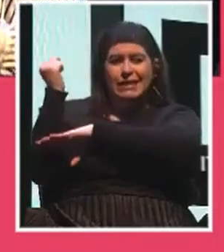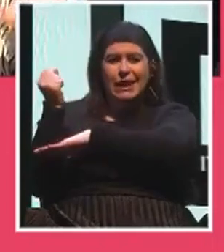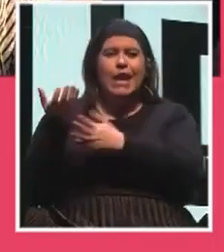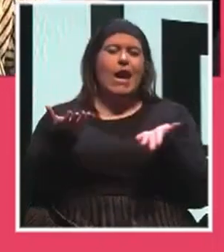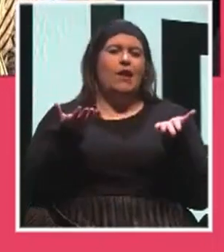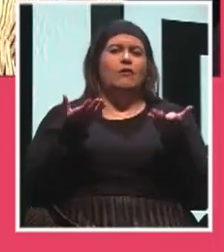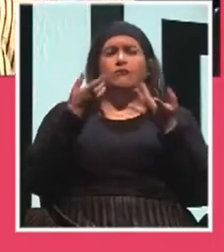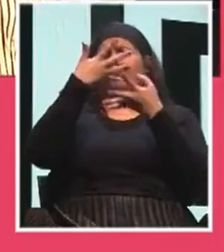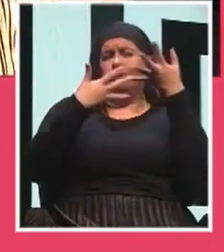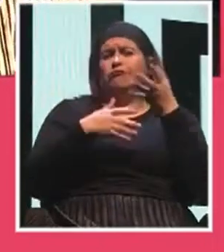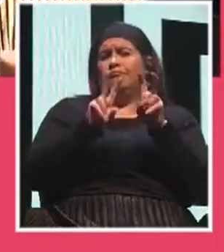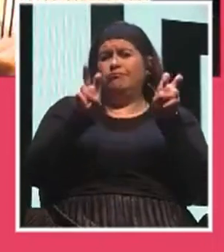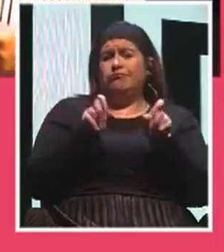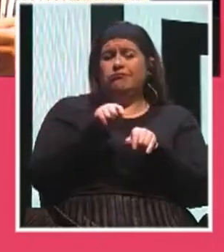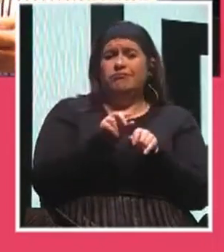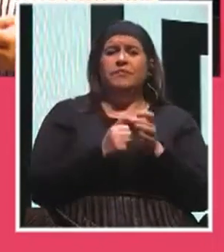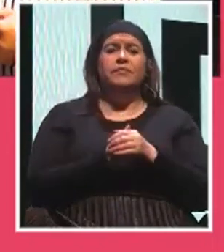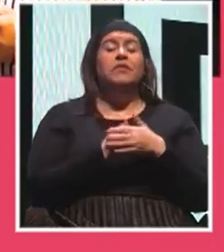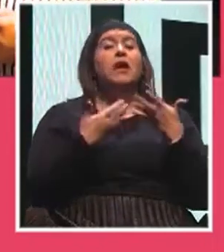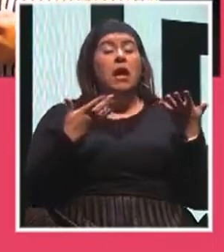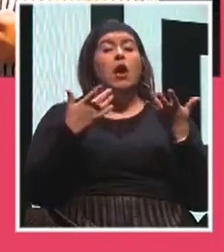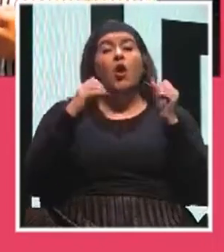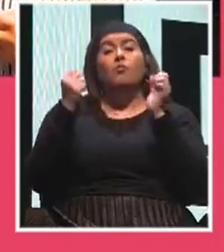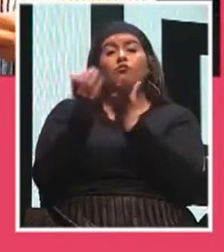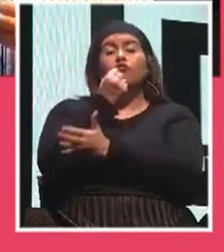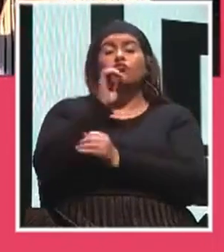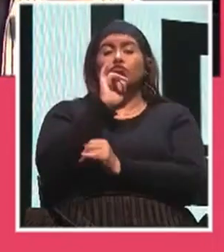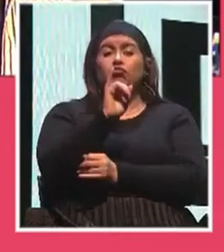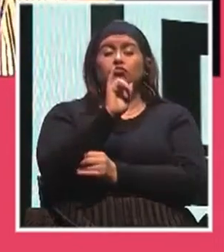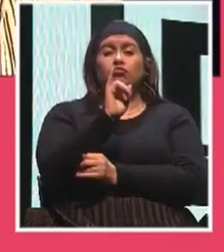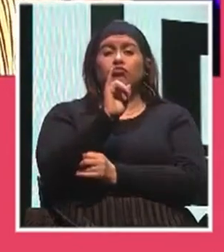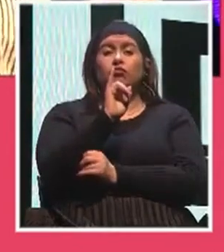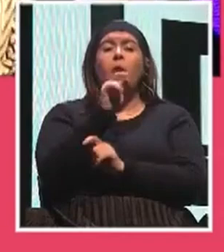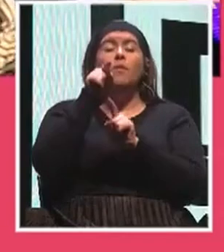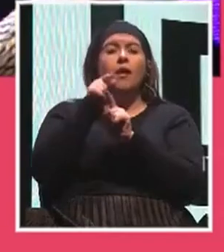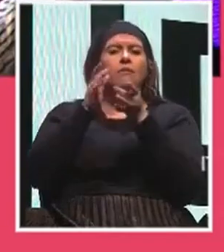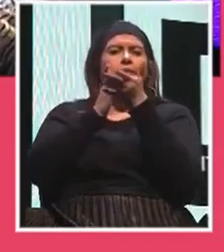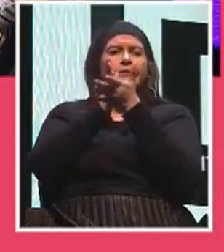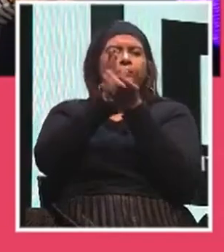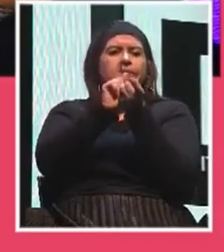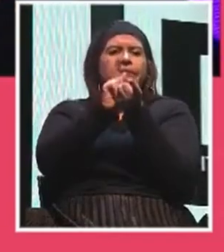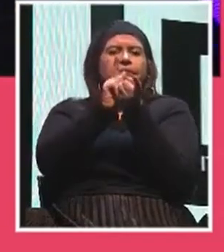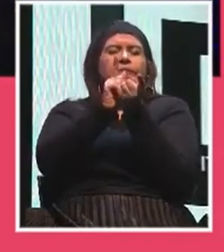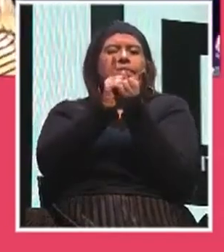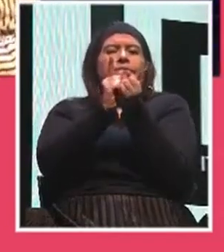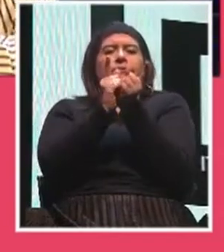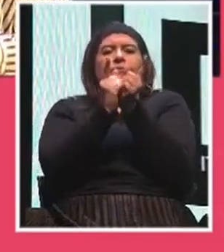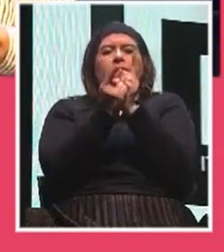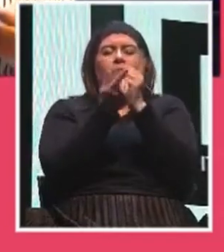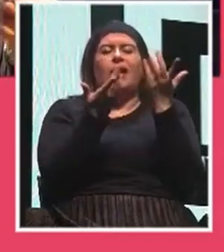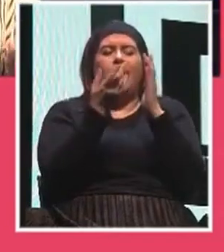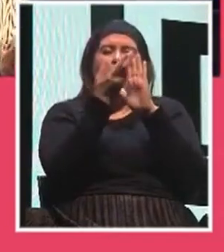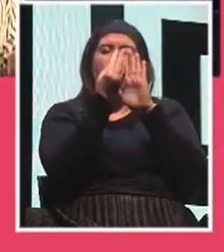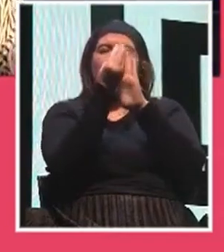And basically they were able to do that. And so they started to change the kind of programming they were making. They